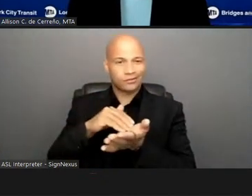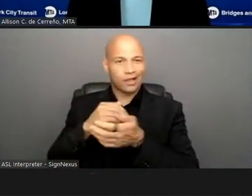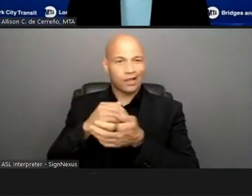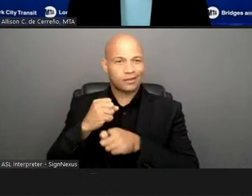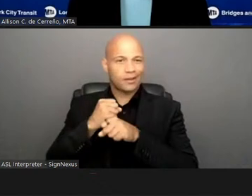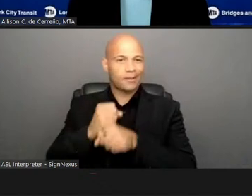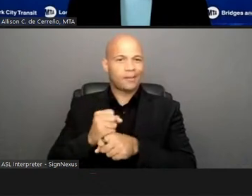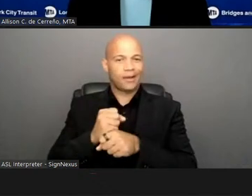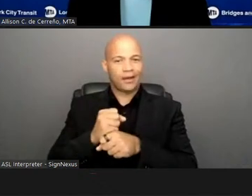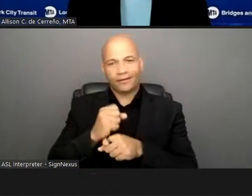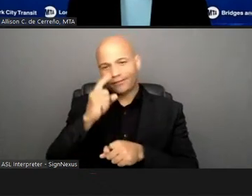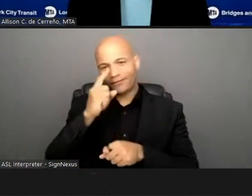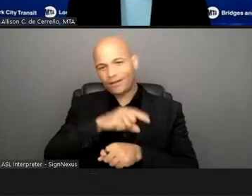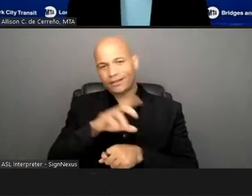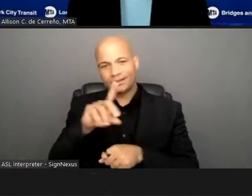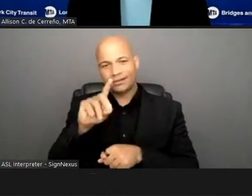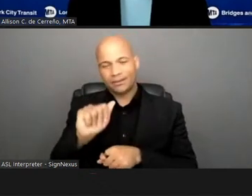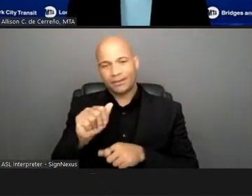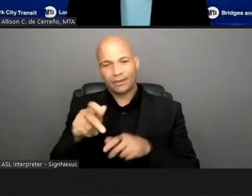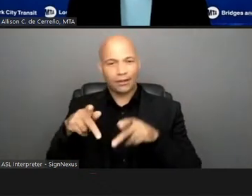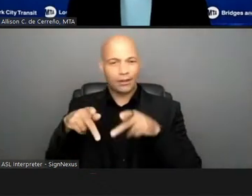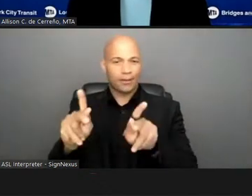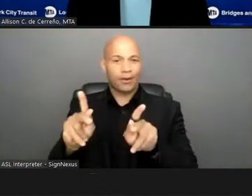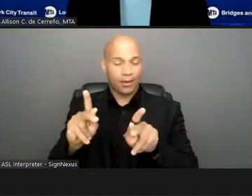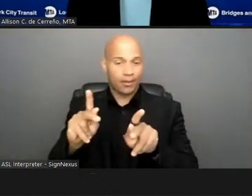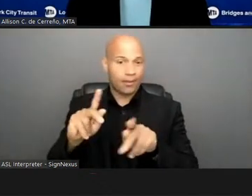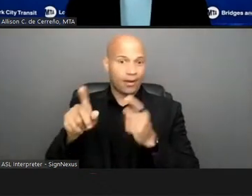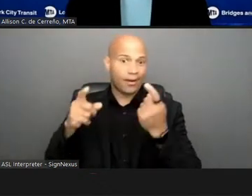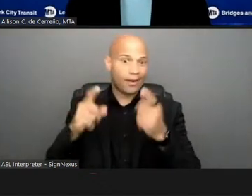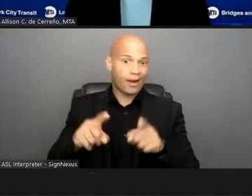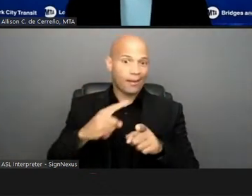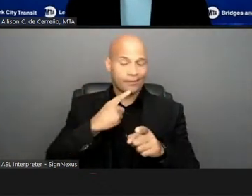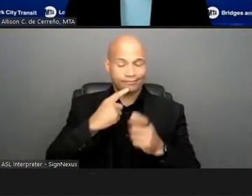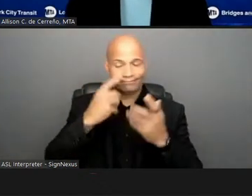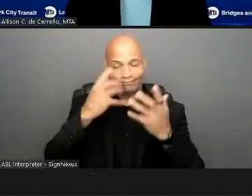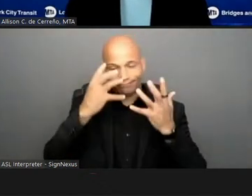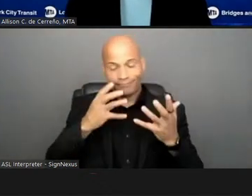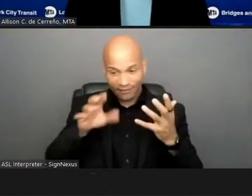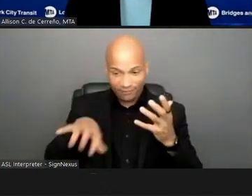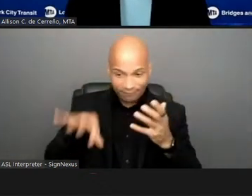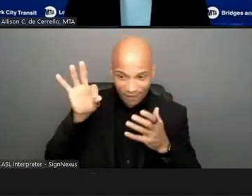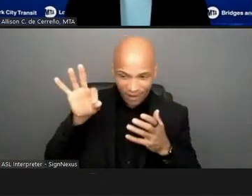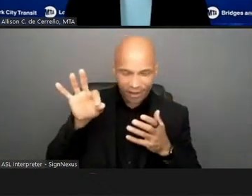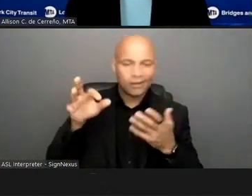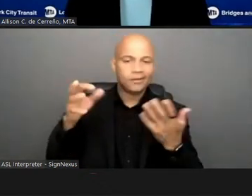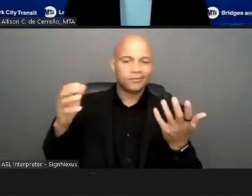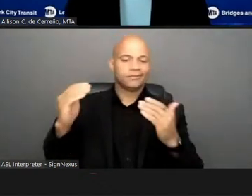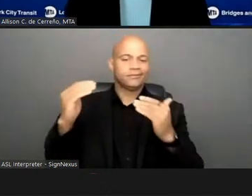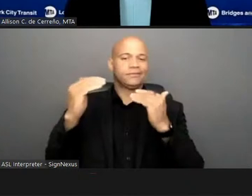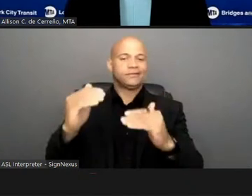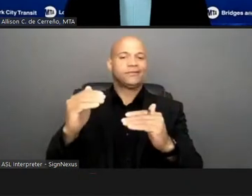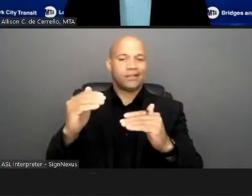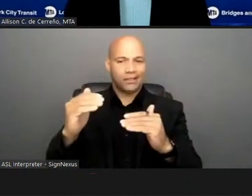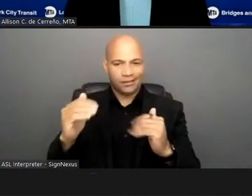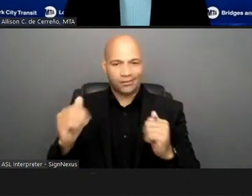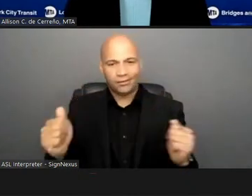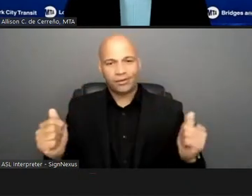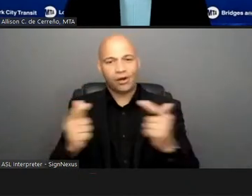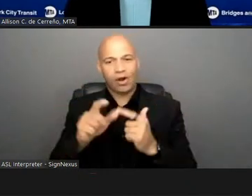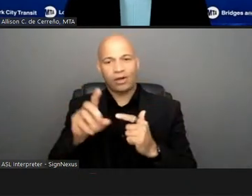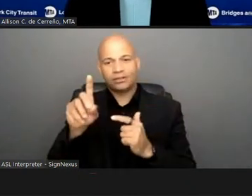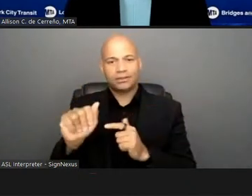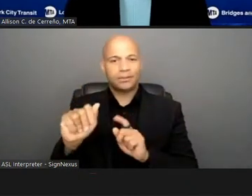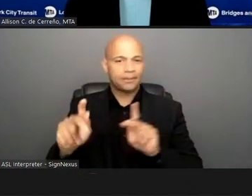permits uh regretfully when this is discovered the state started restricting the exemptions for all disabled people